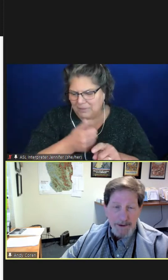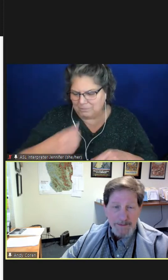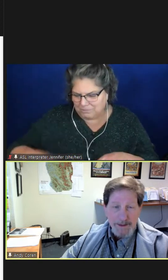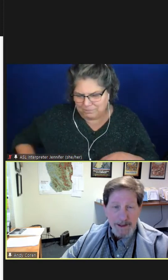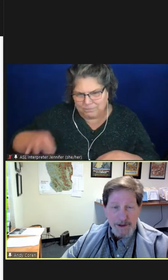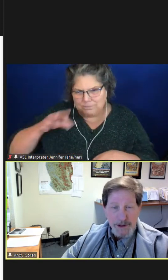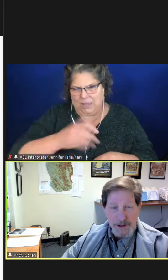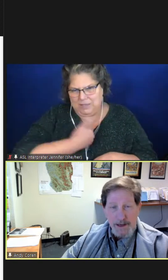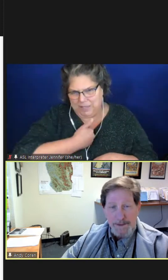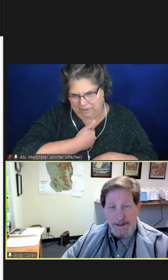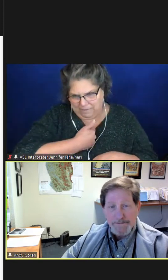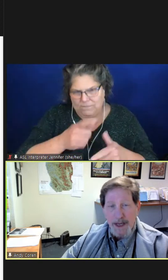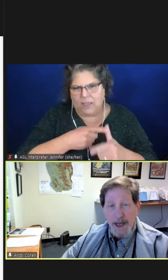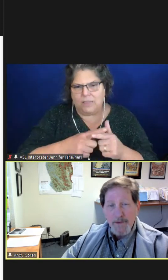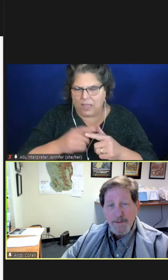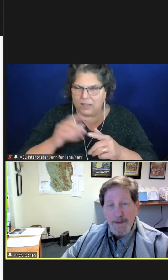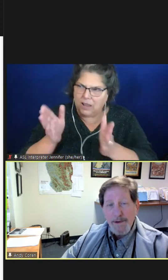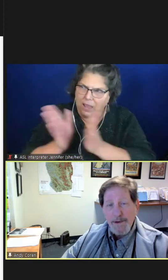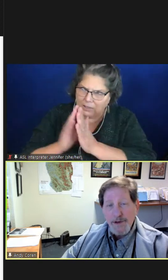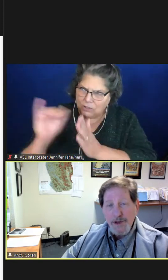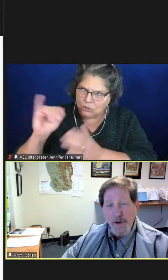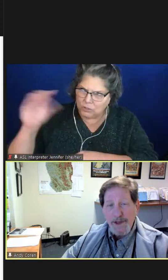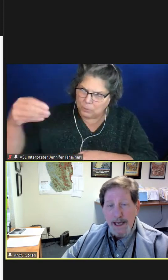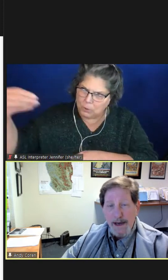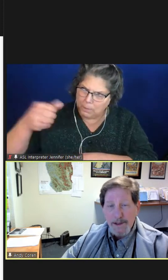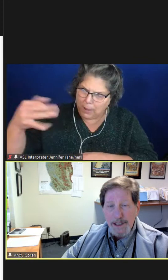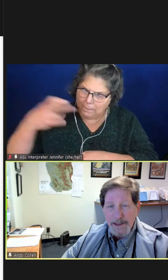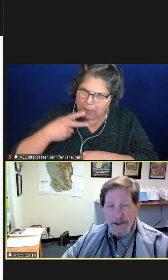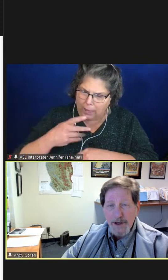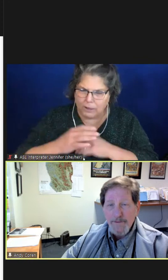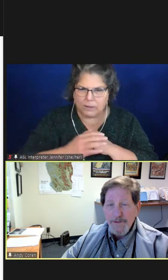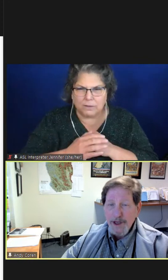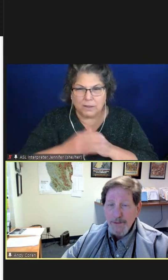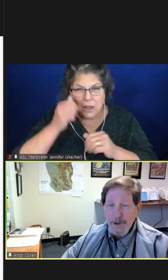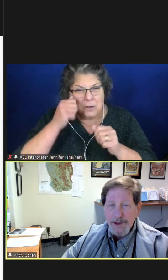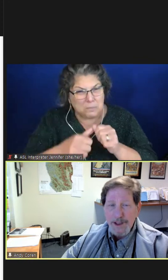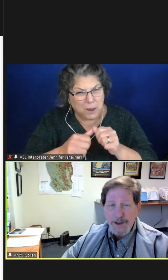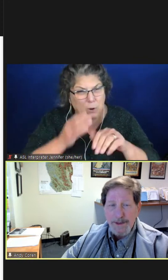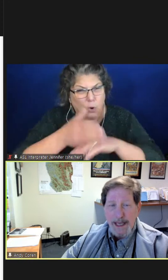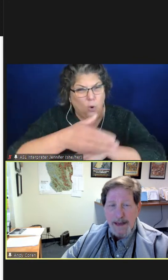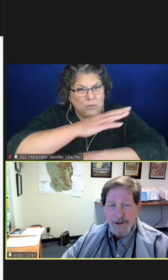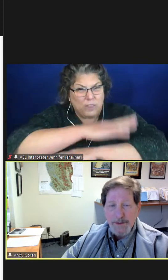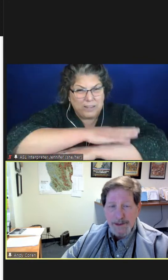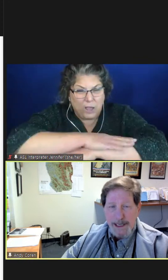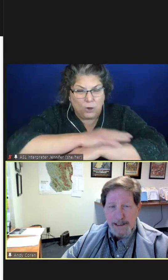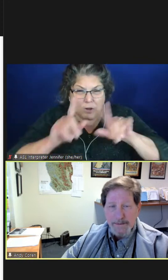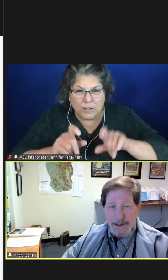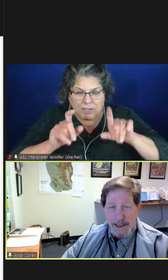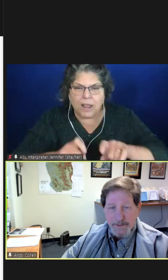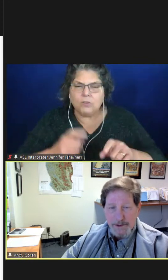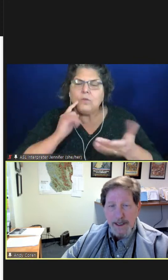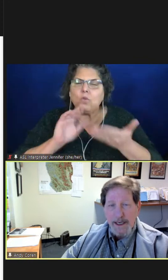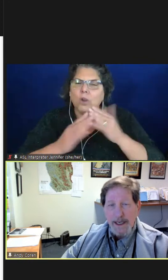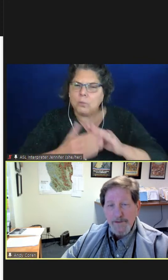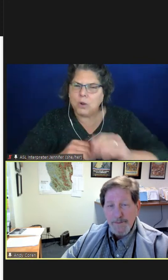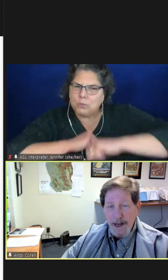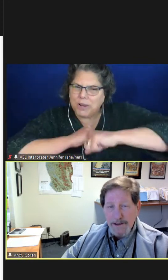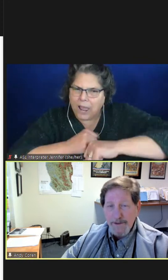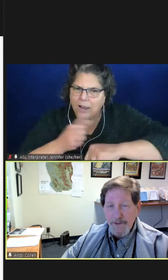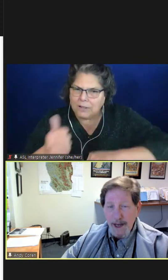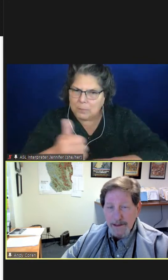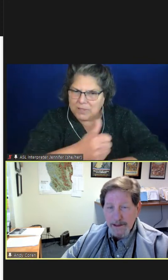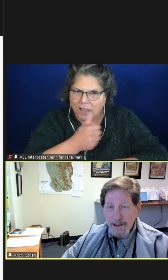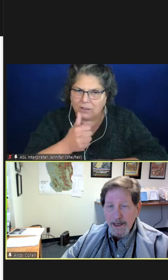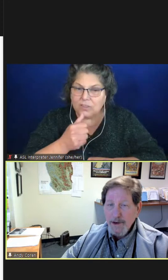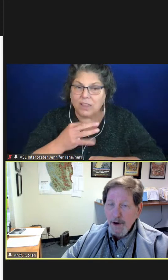be reimbursed by the insurance company. Remember, those over-the-counter tests are for the community to be able to protect themselves. If